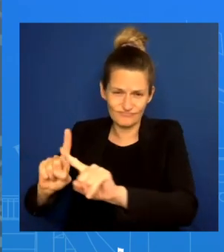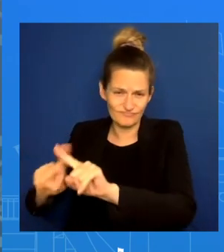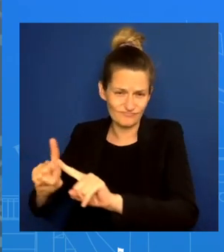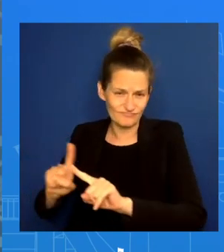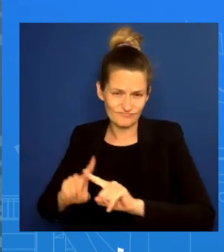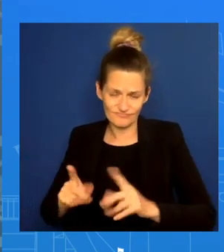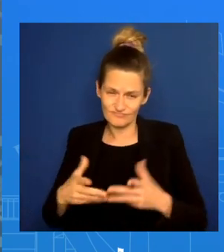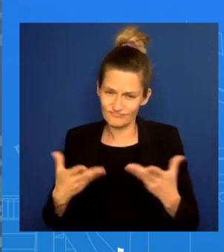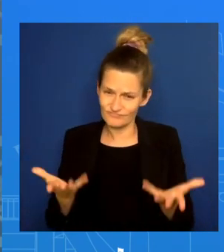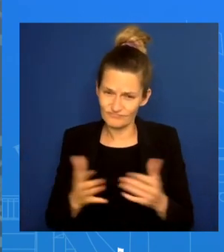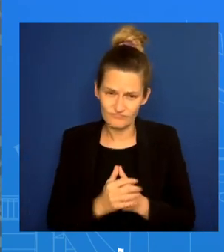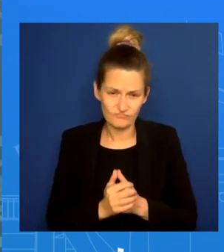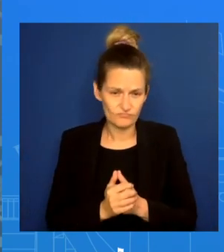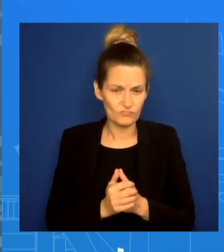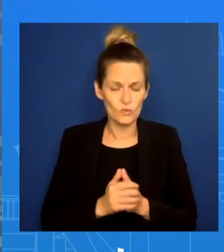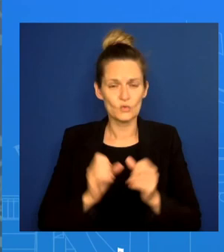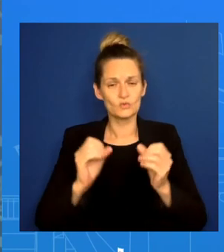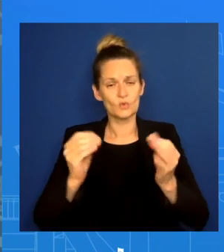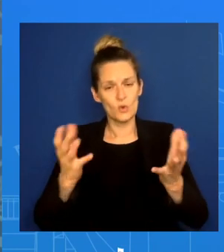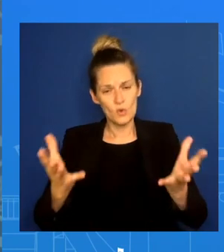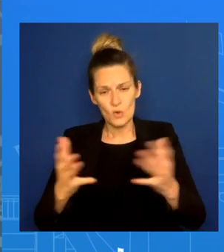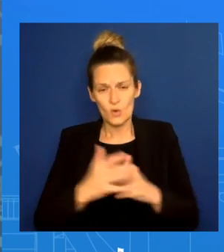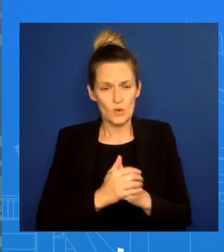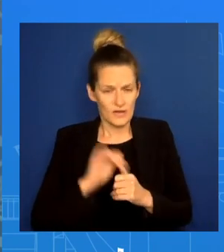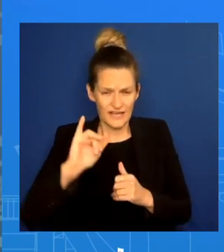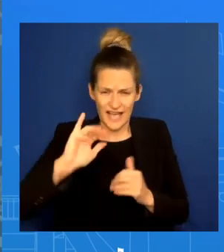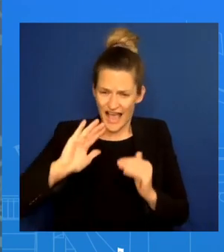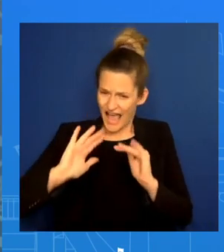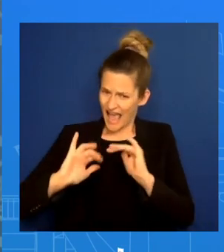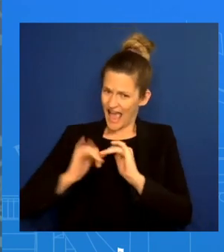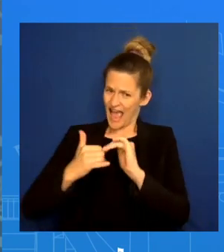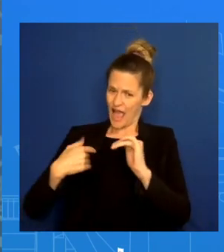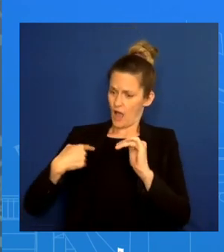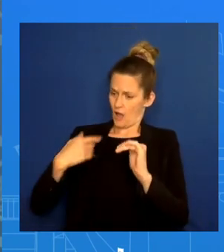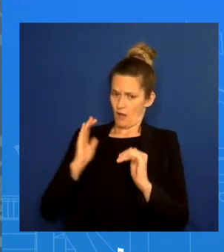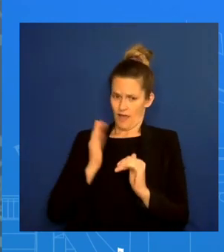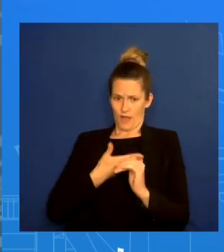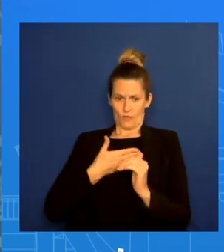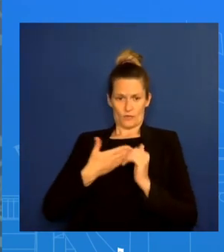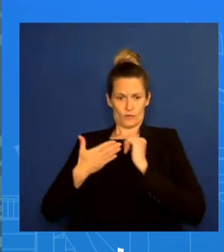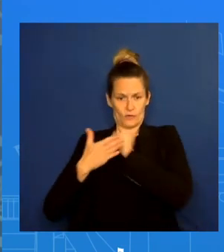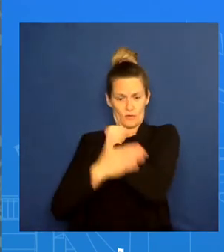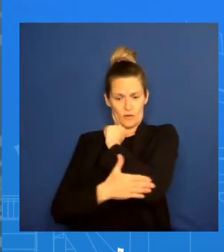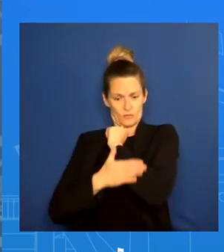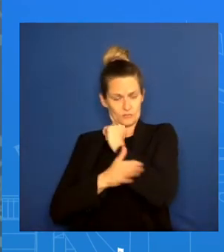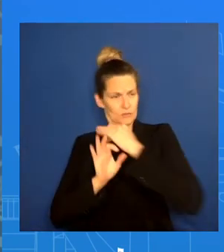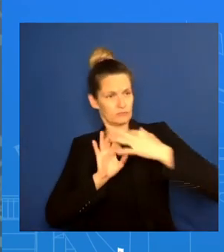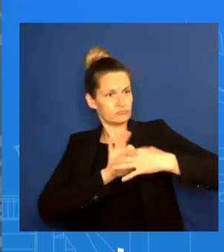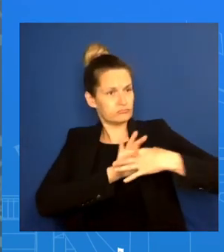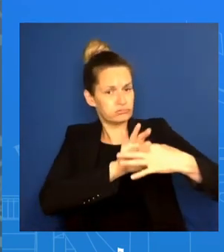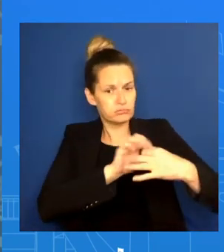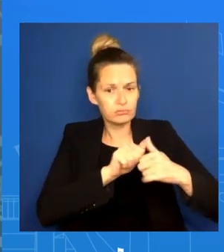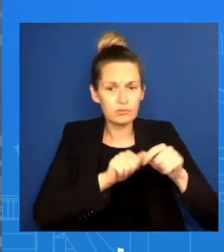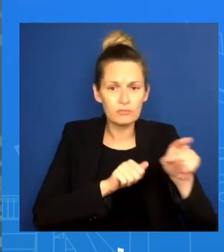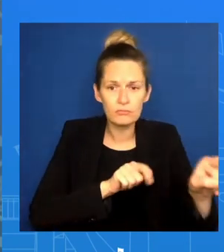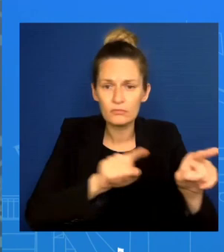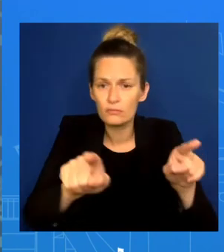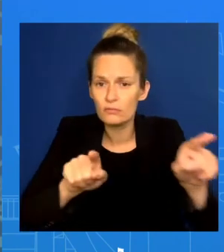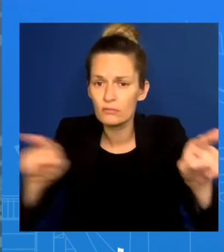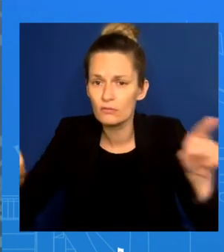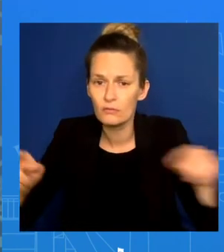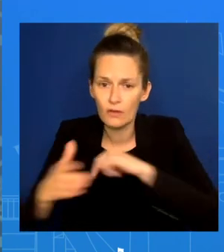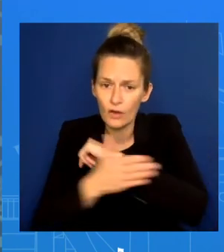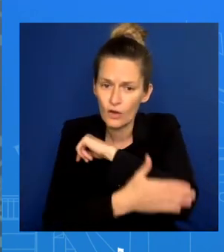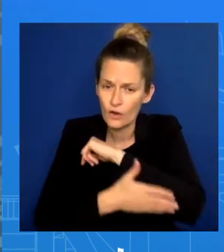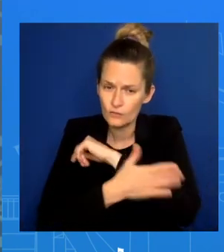country you're talking to. All of that factors into it. And the team presents the president the whole